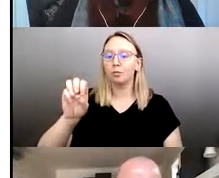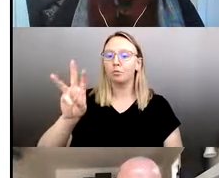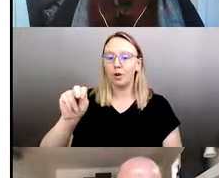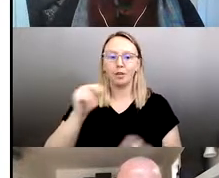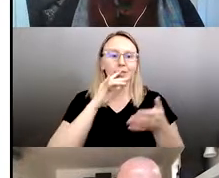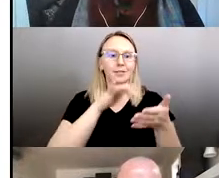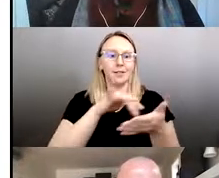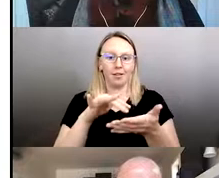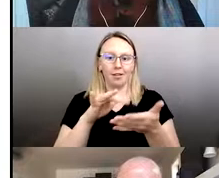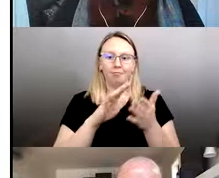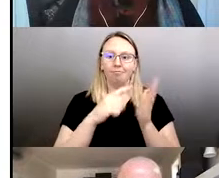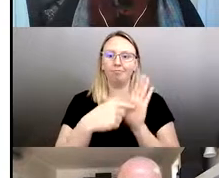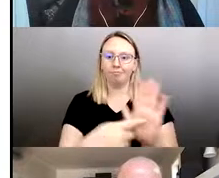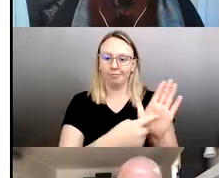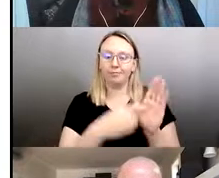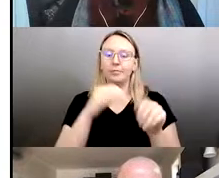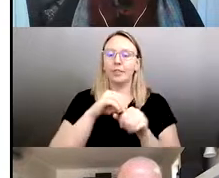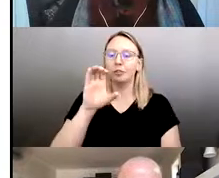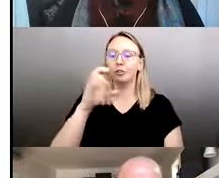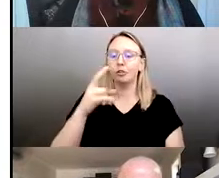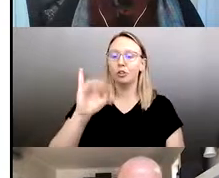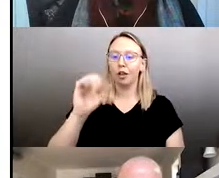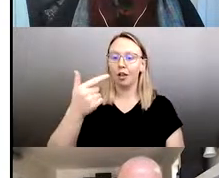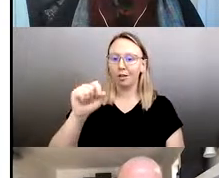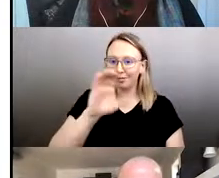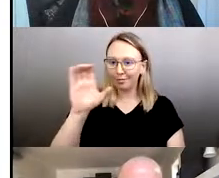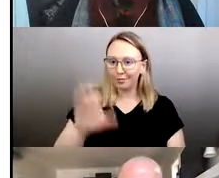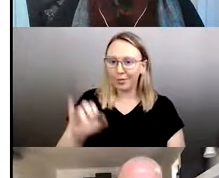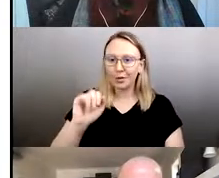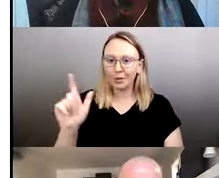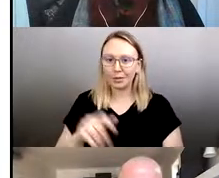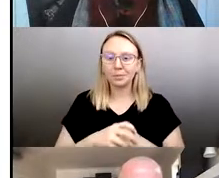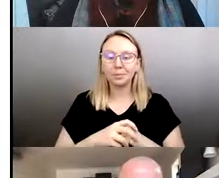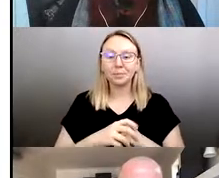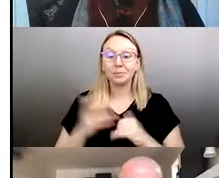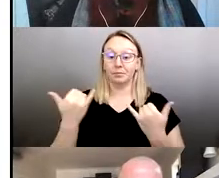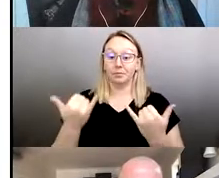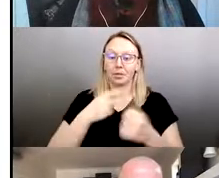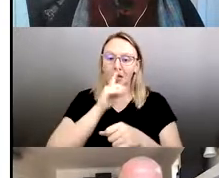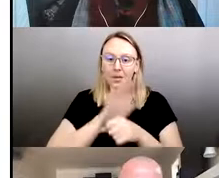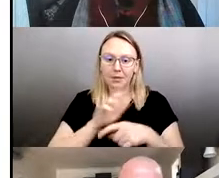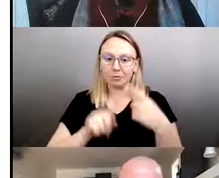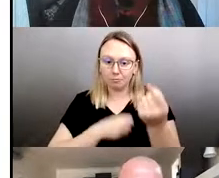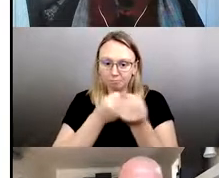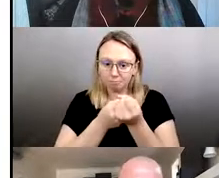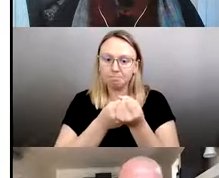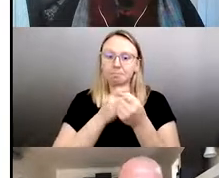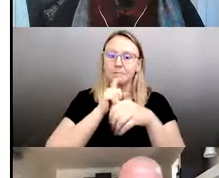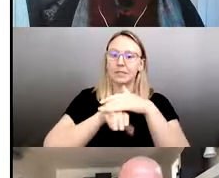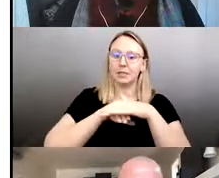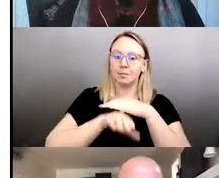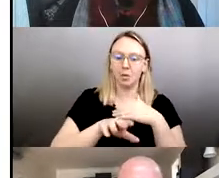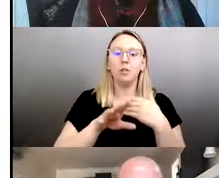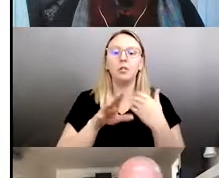Illinois. We are committed to making this program accessible. Today, we are integrating accessibility through